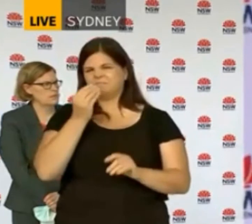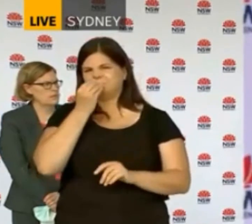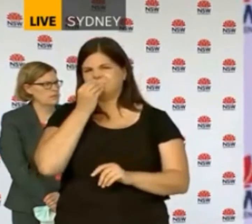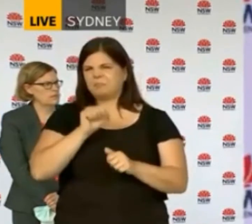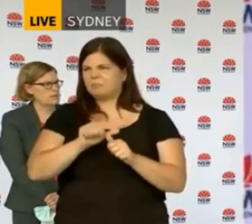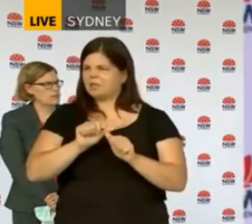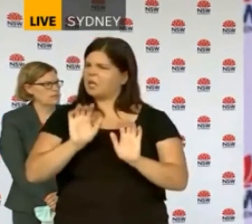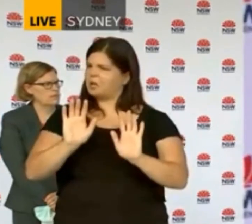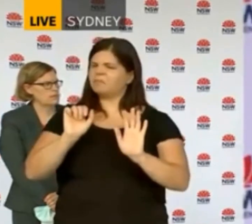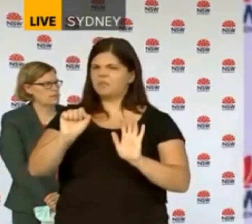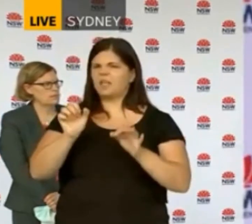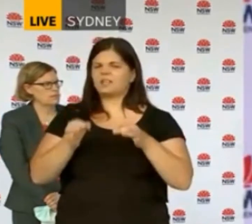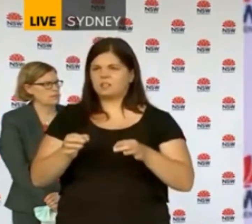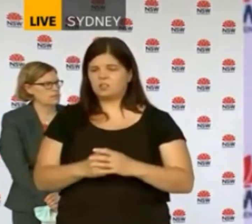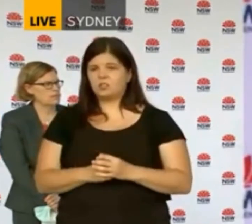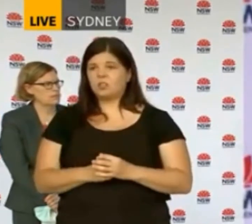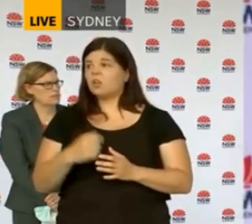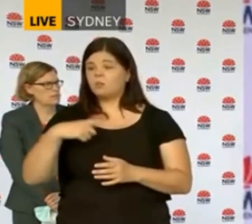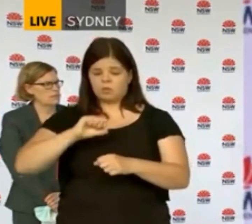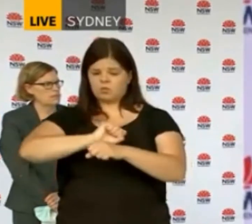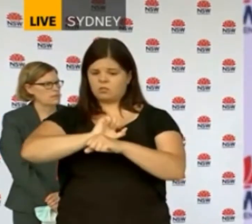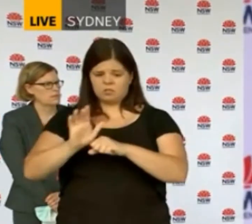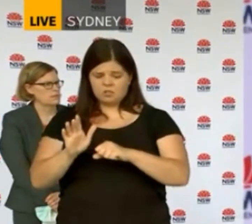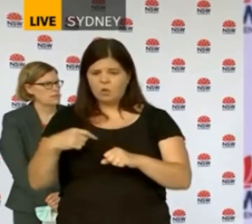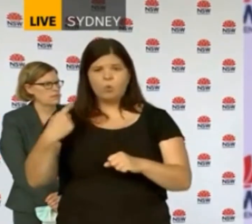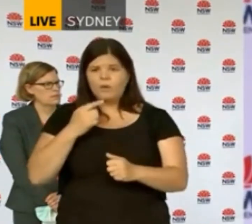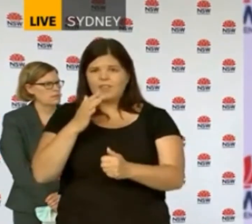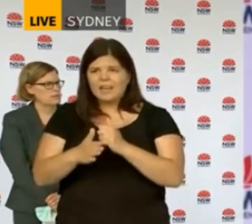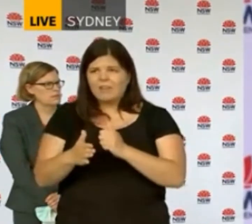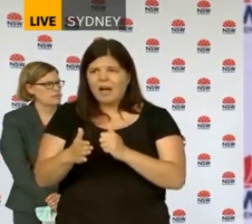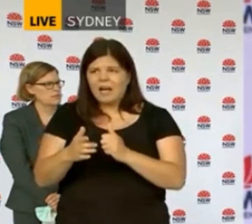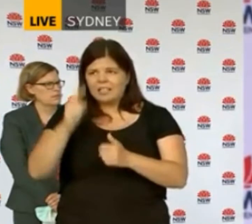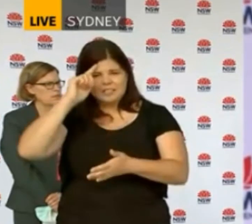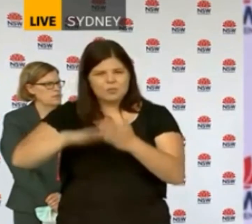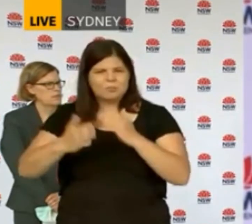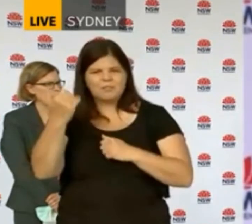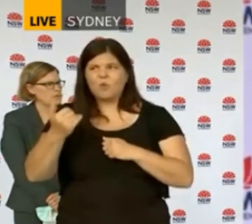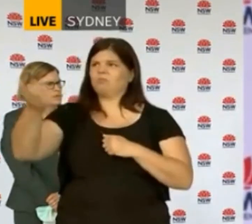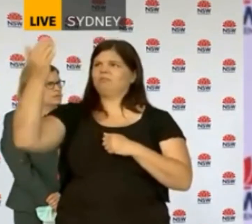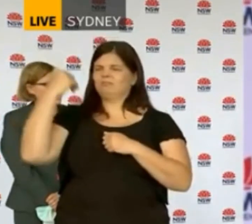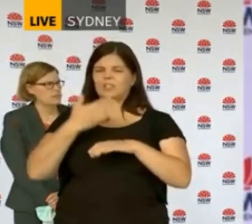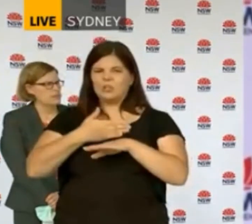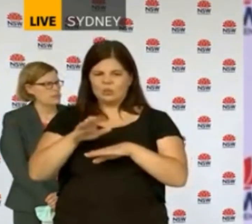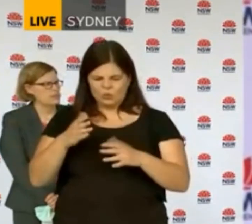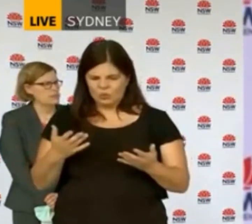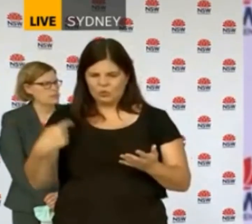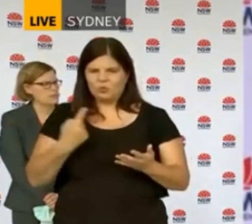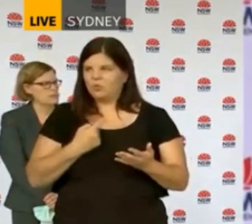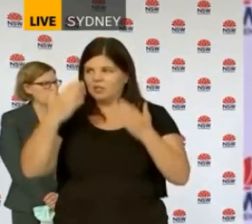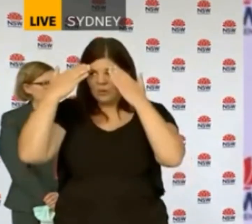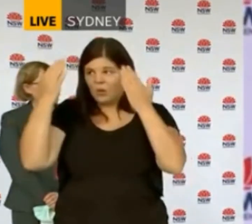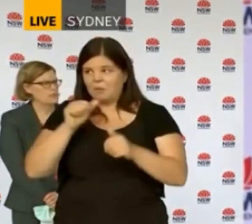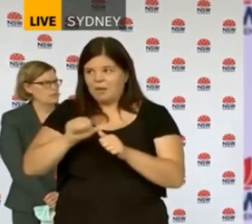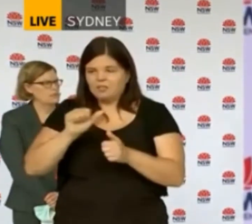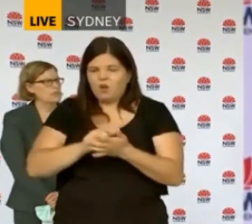manage this issue. This is a virus with no playbook, and as each government does their best, given the advice of their public